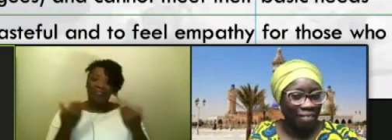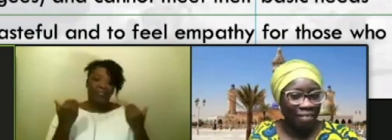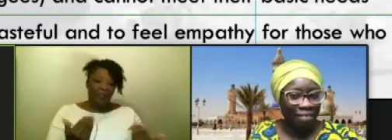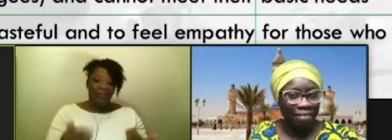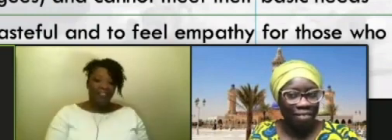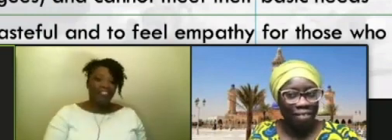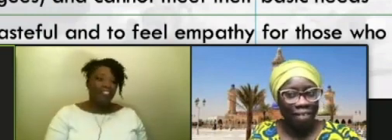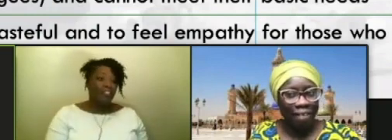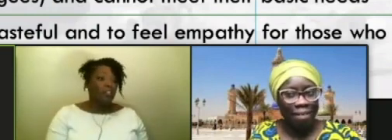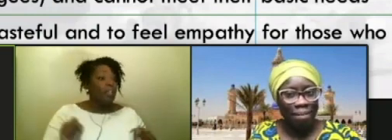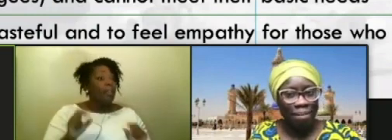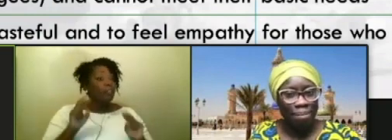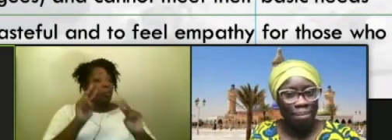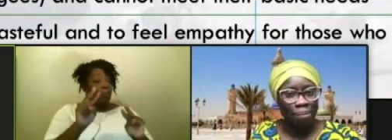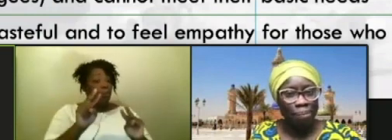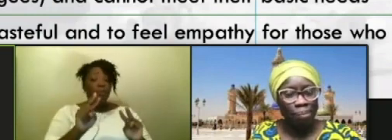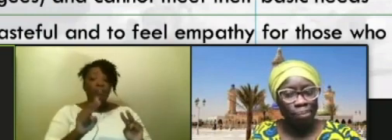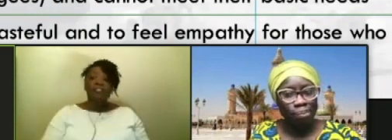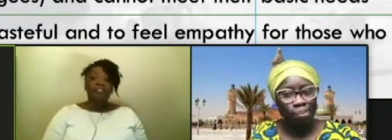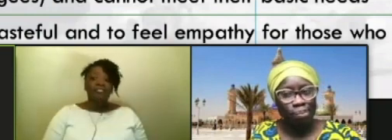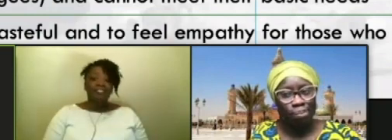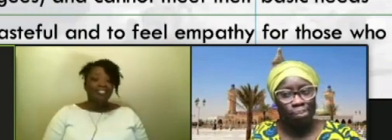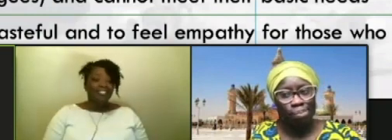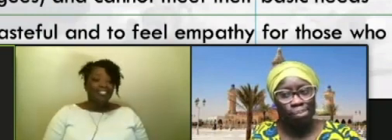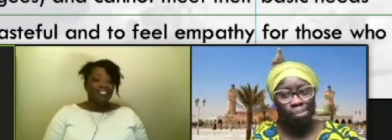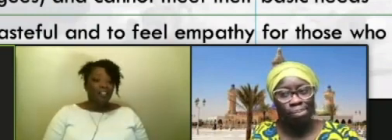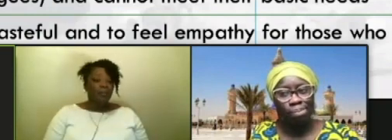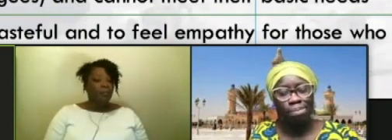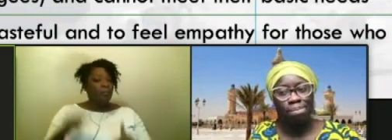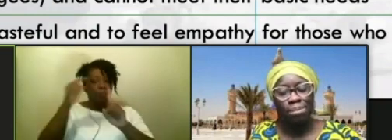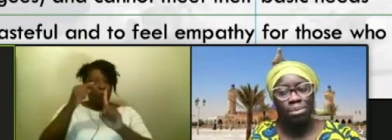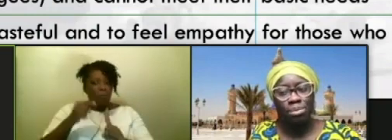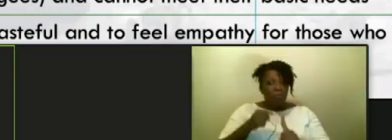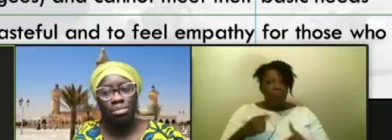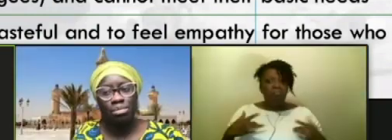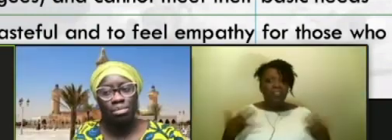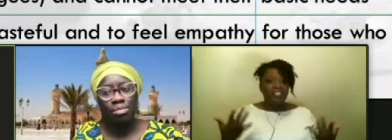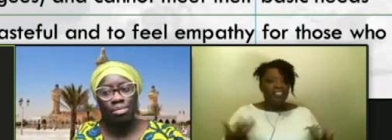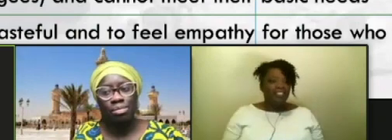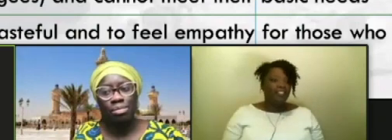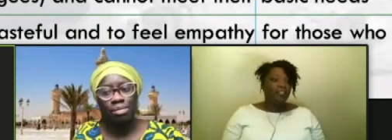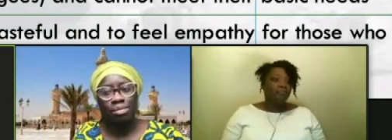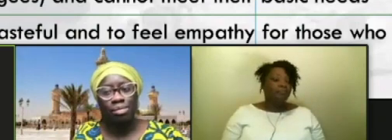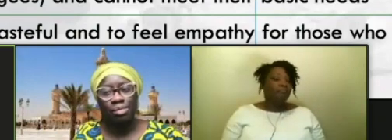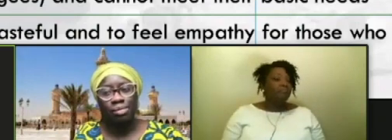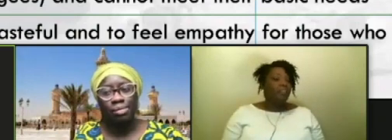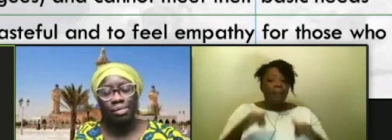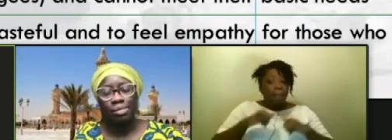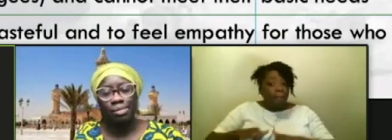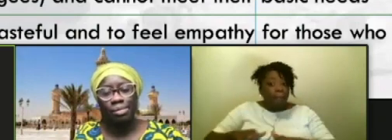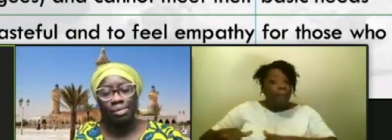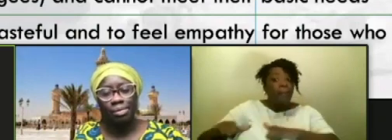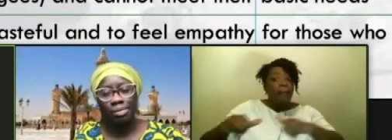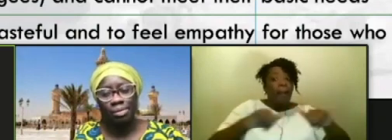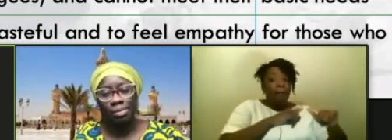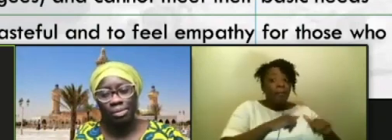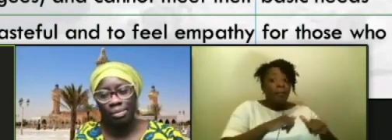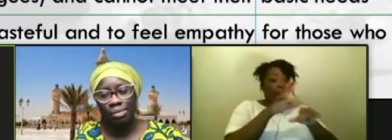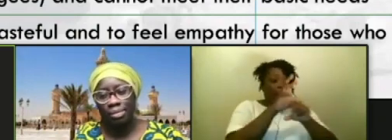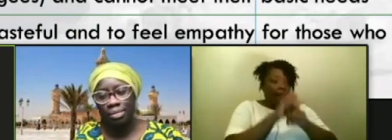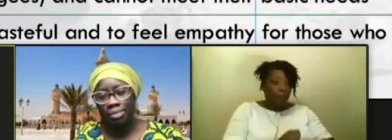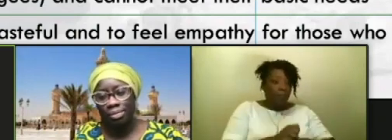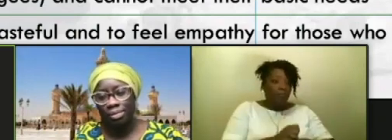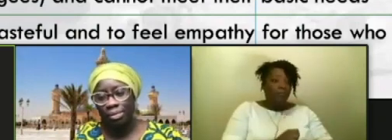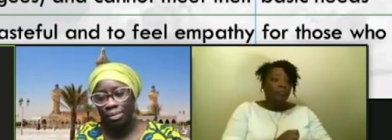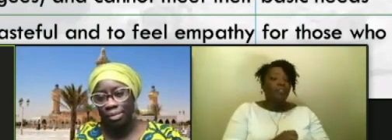As you all can see, some of the points that we're trying to convey is that common things that Muslims engage in is to refrain, obviously,